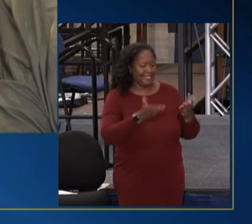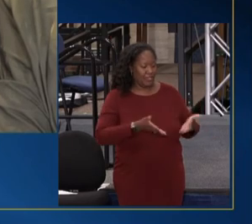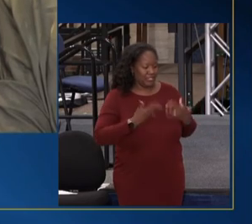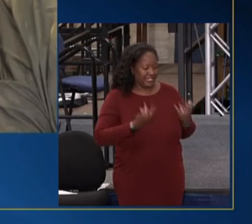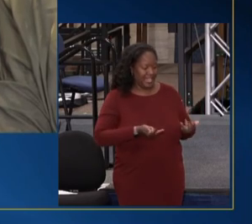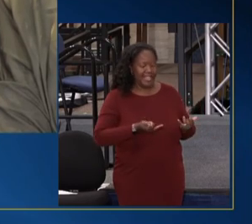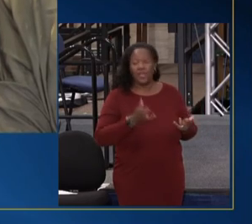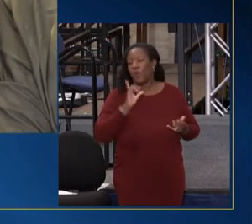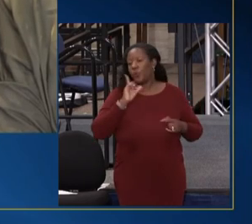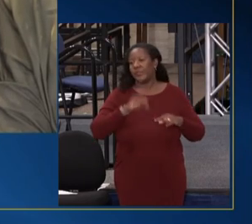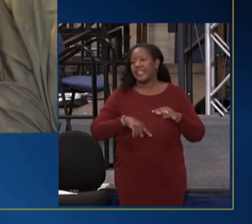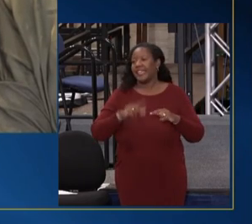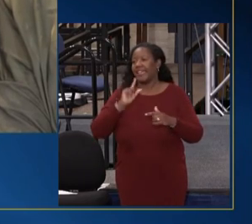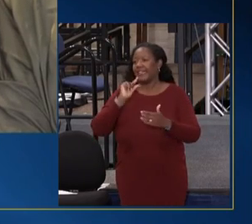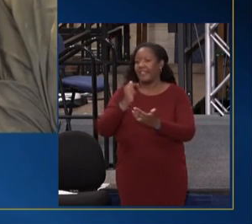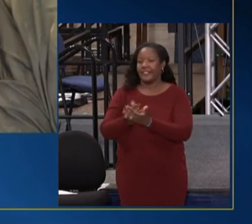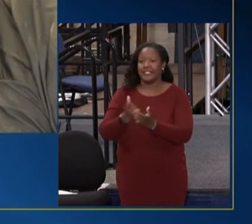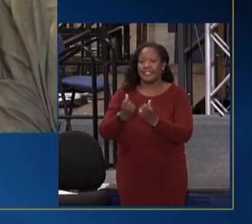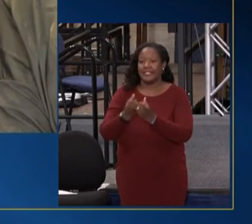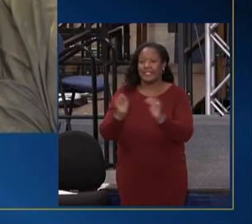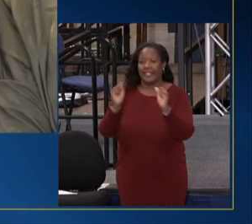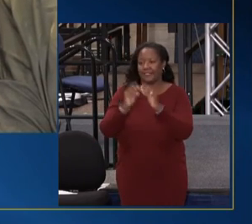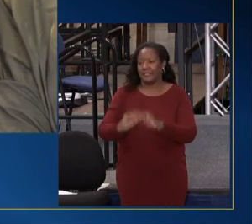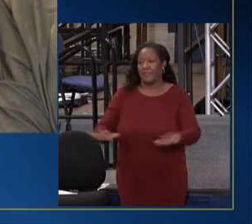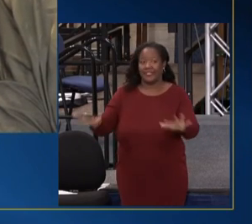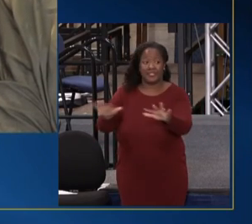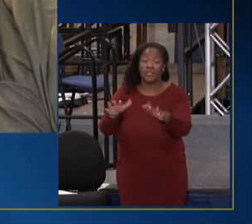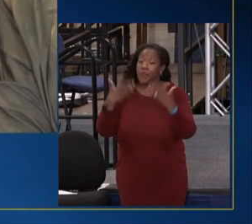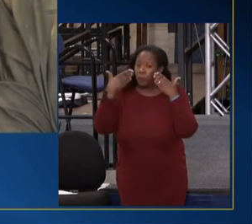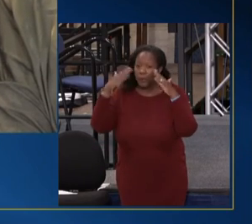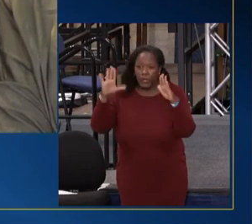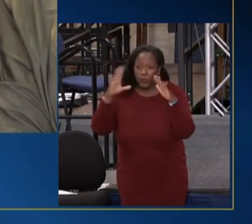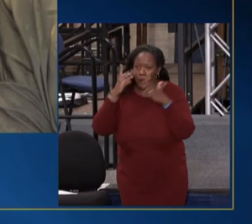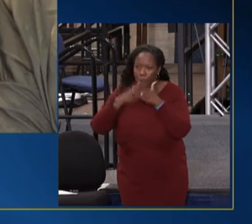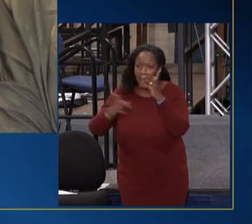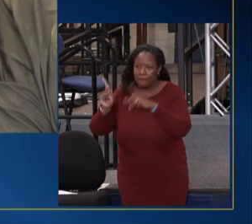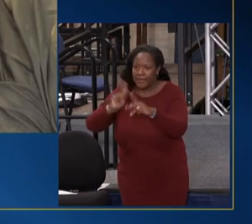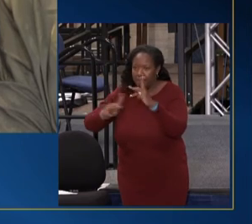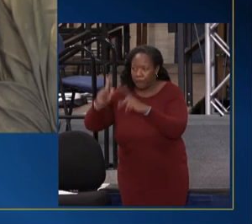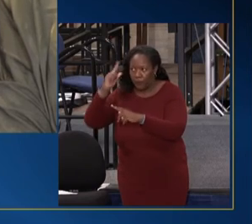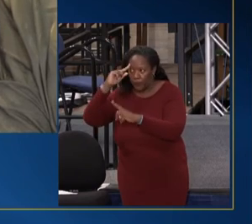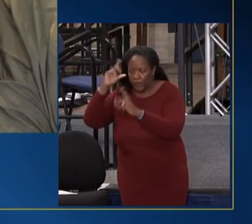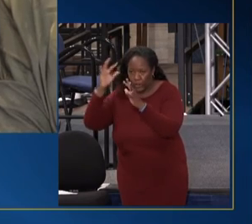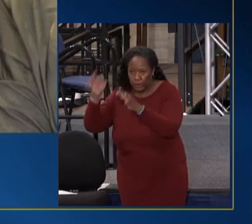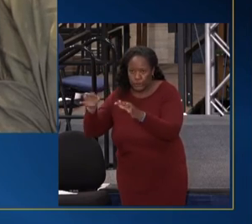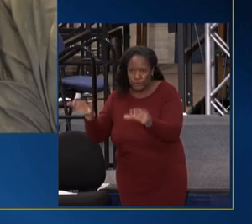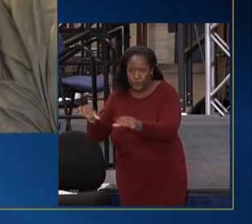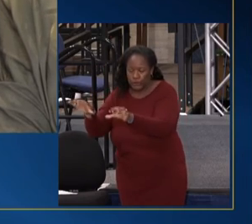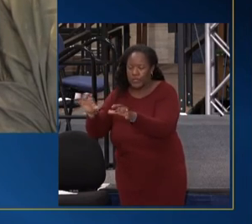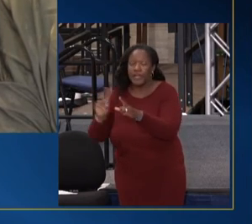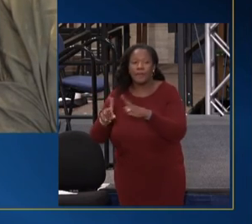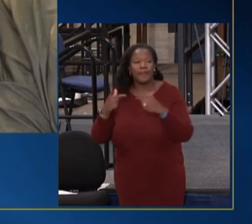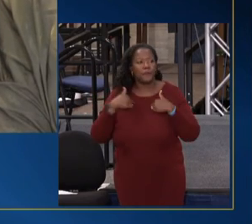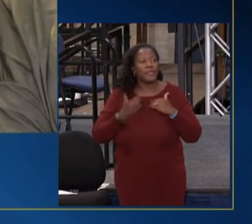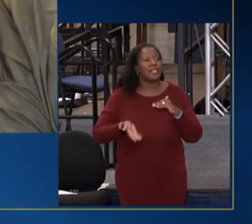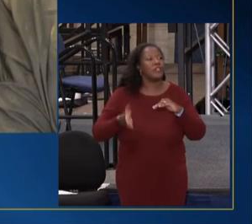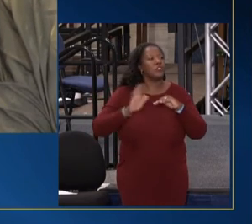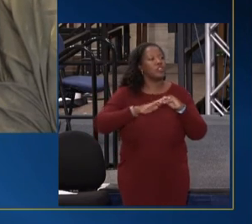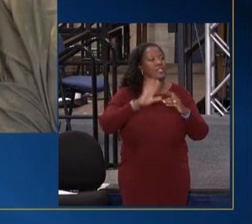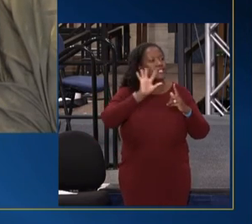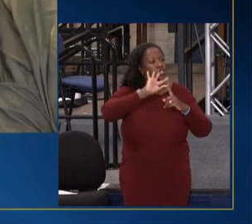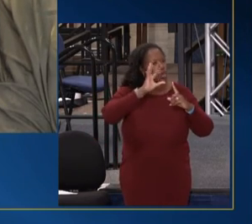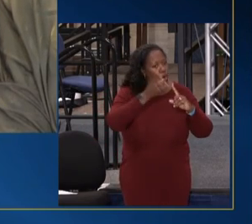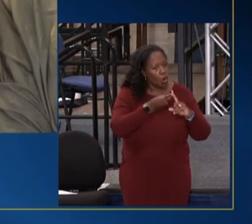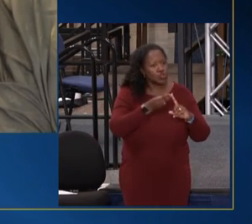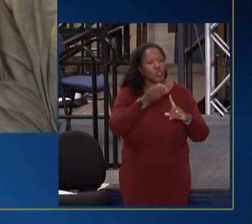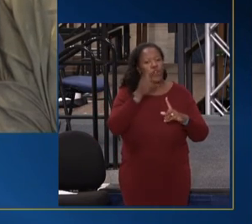safe space for anybody. We don't know what people are going to do. But if we can build a culture of increasing the knowledge of who LGBTQ folks are and who we are